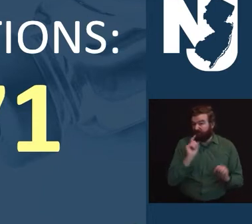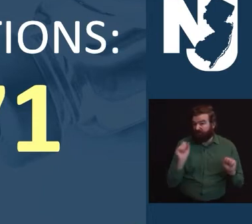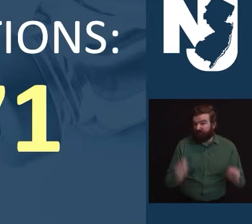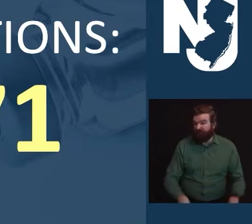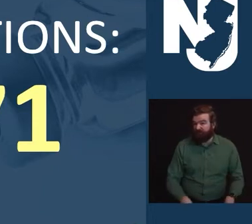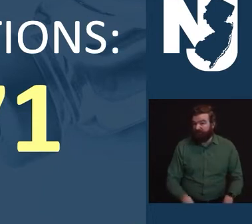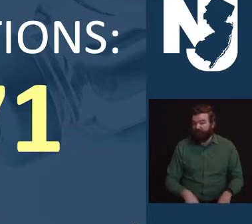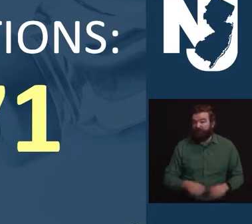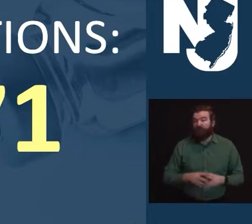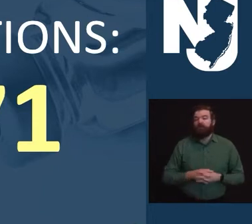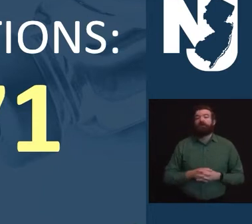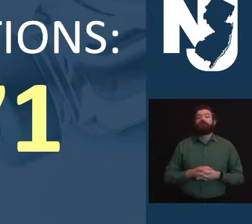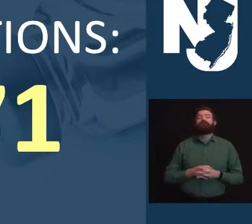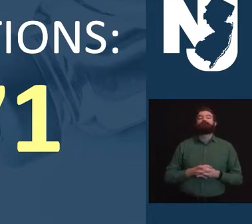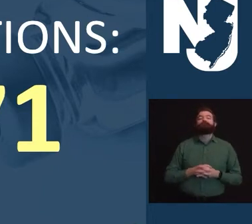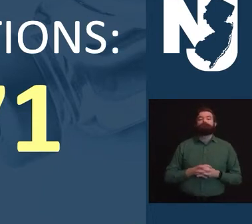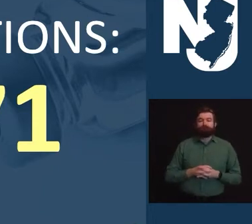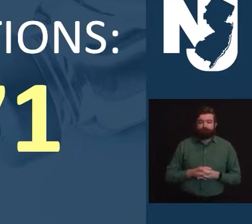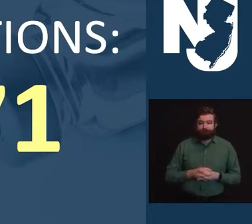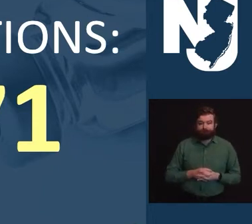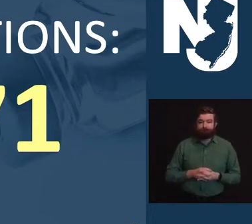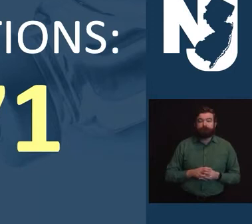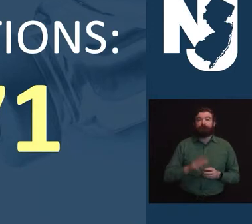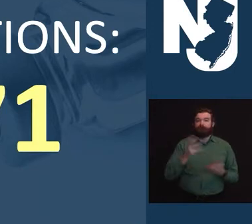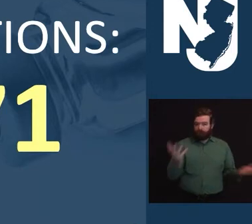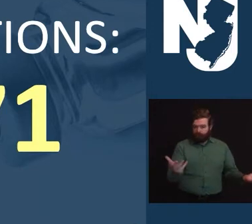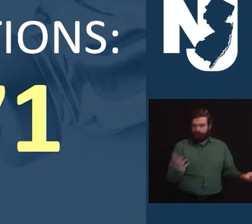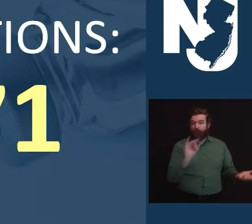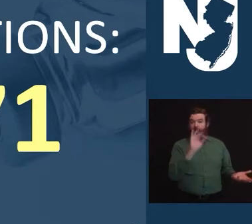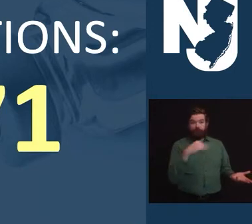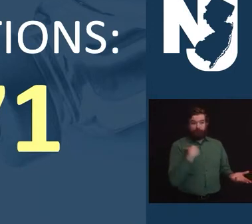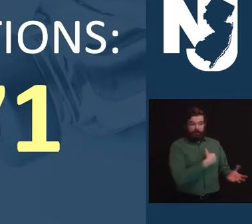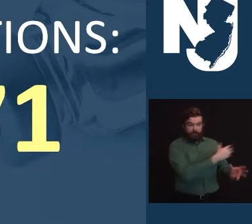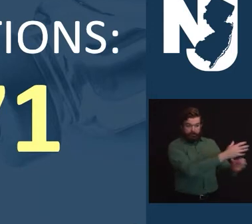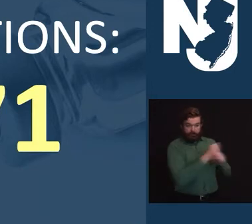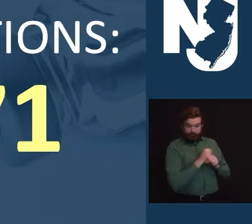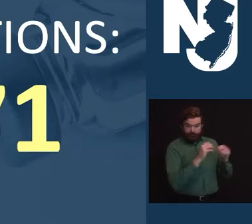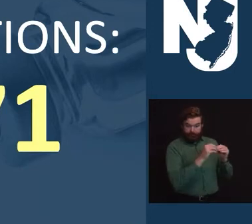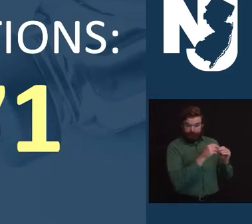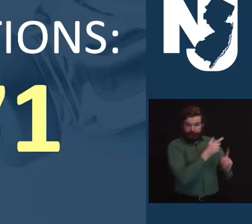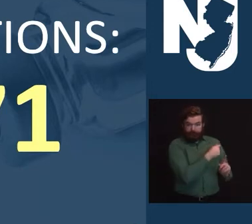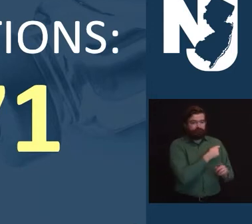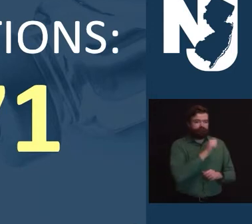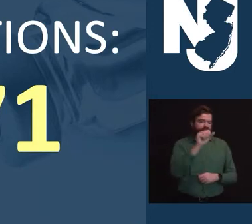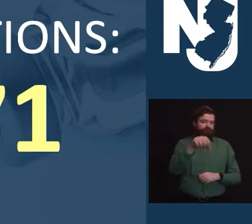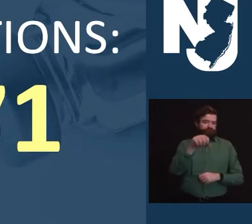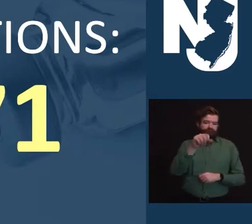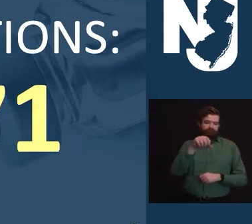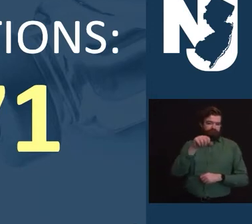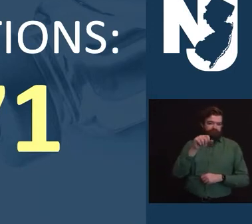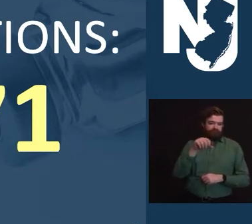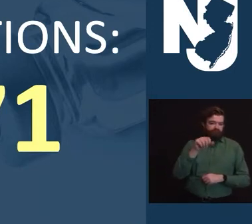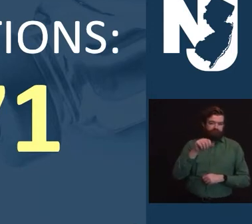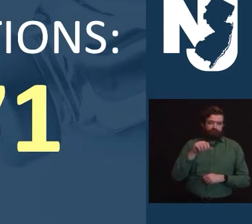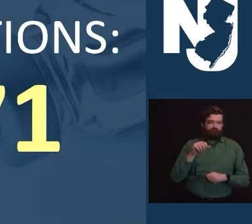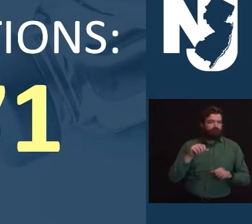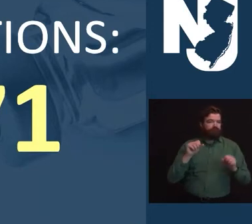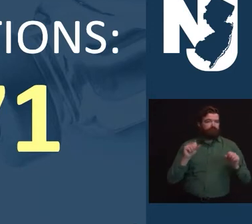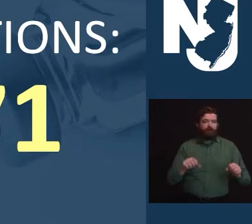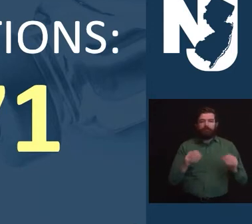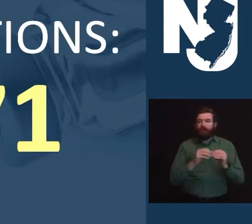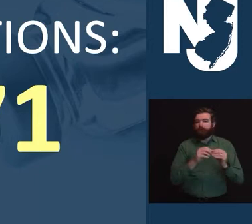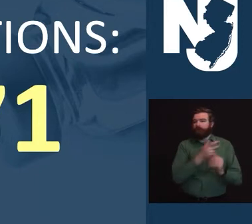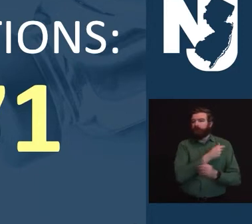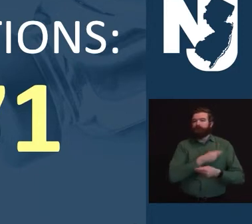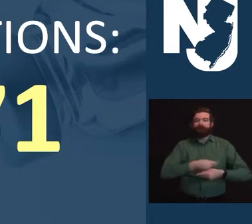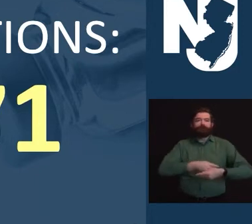supply that we could comfortably use and distribute. And I think the Bergen County site is a great example